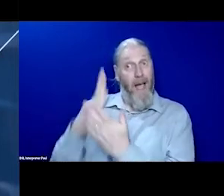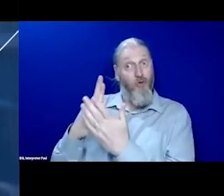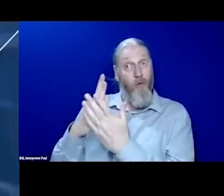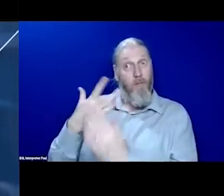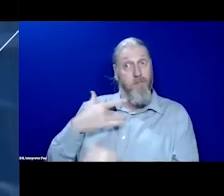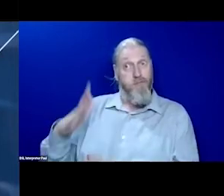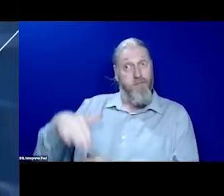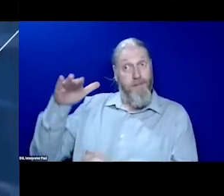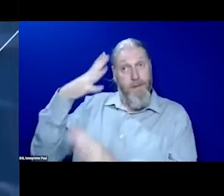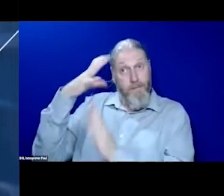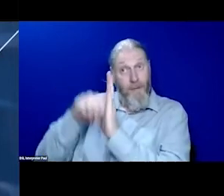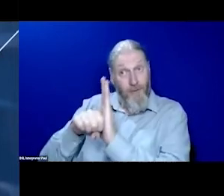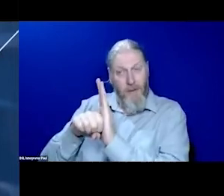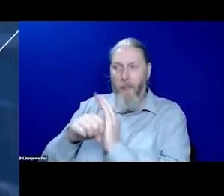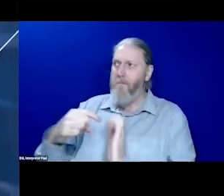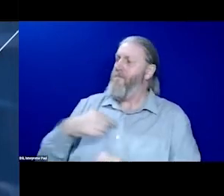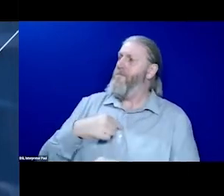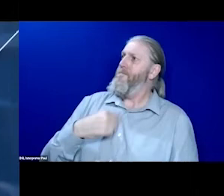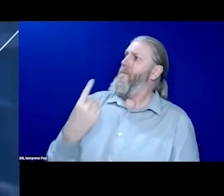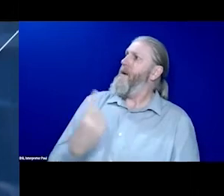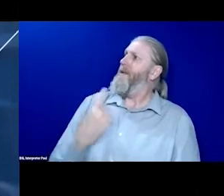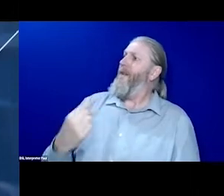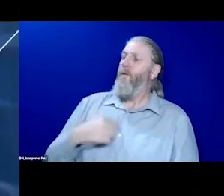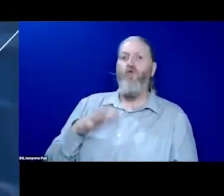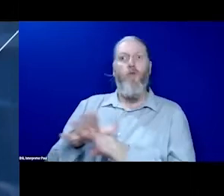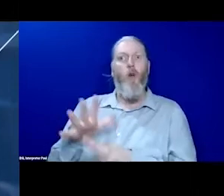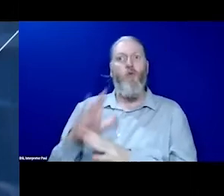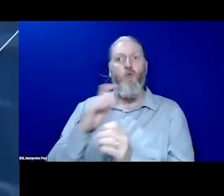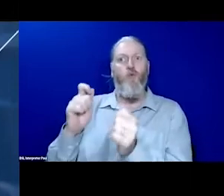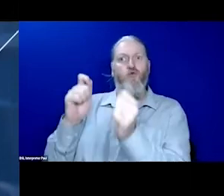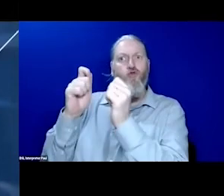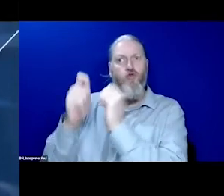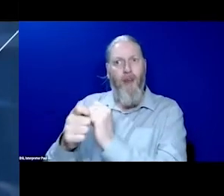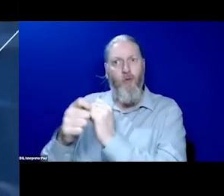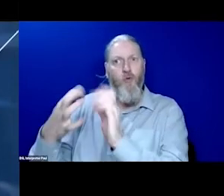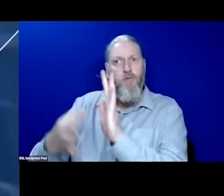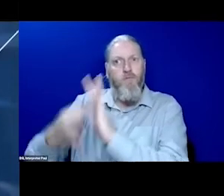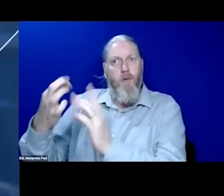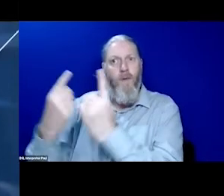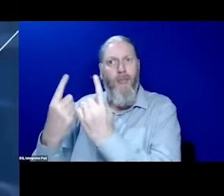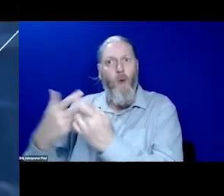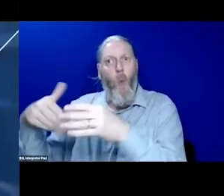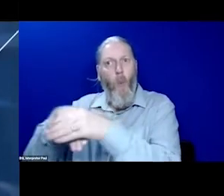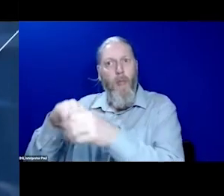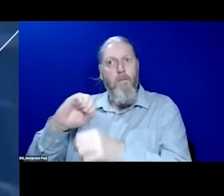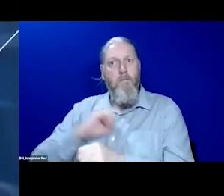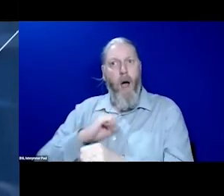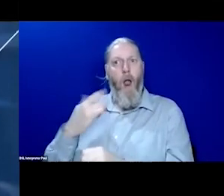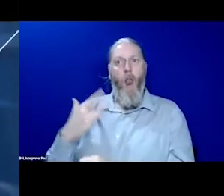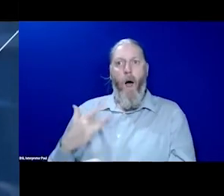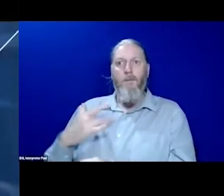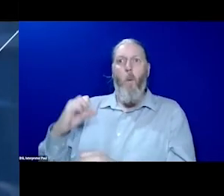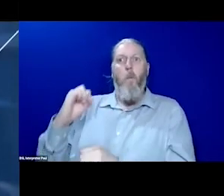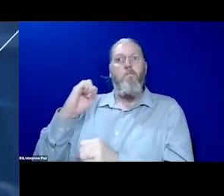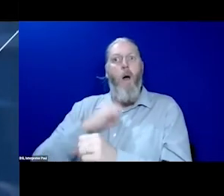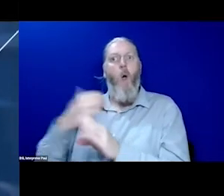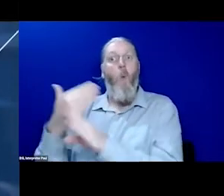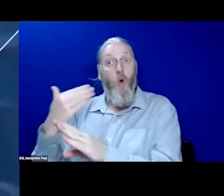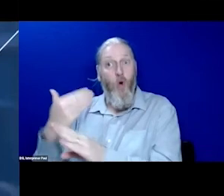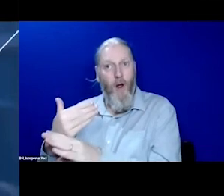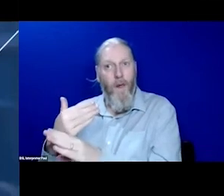act on climate themselves in their lives and their practice, you'll see that people are thinking of themselves as